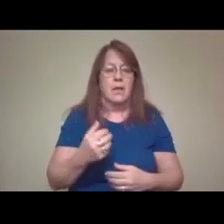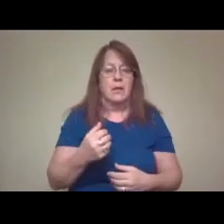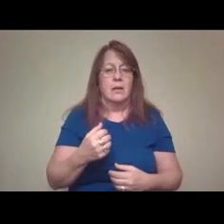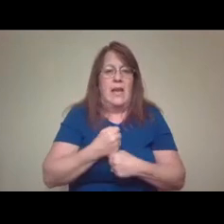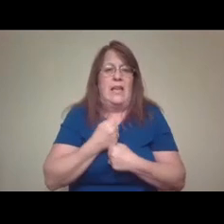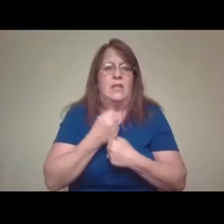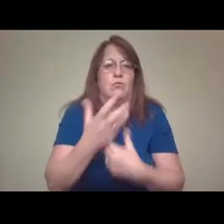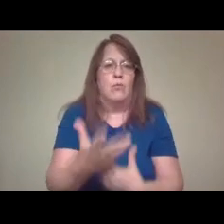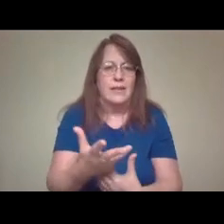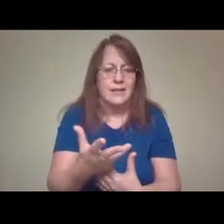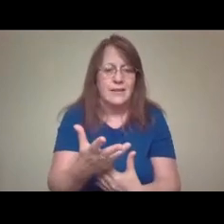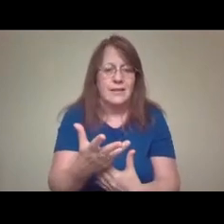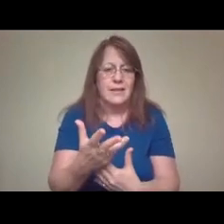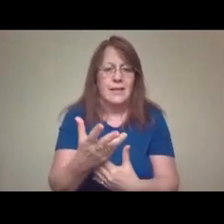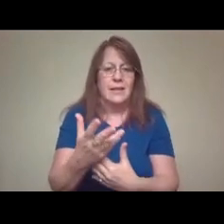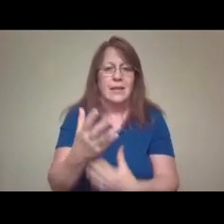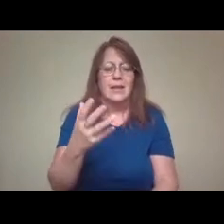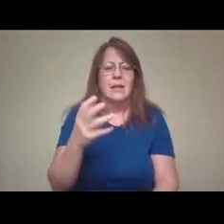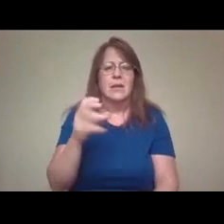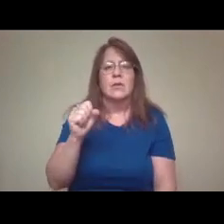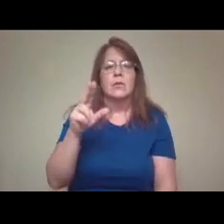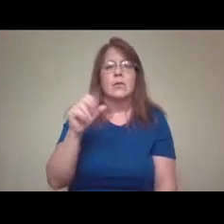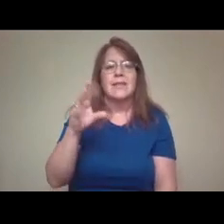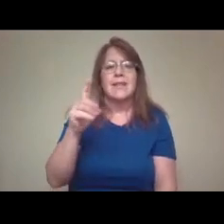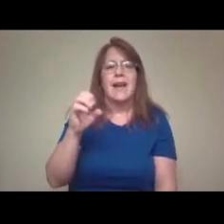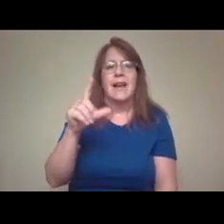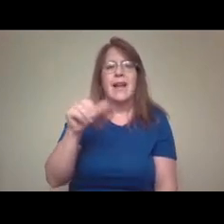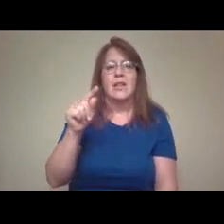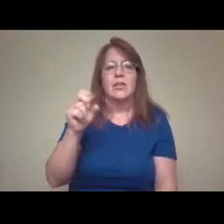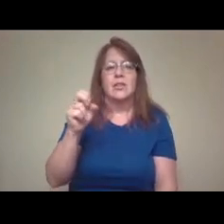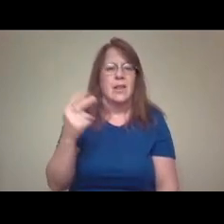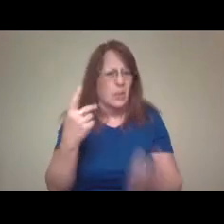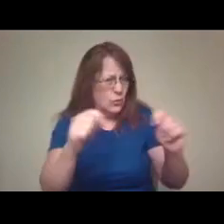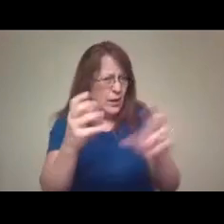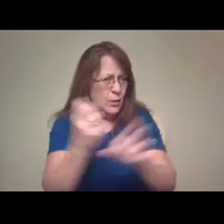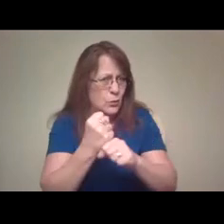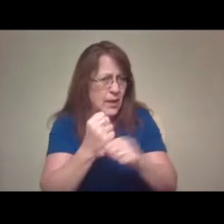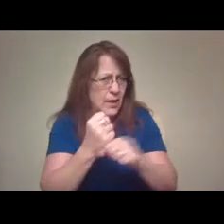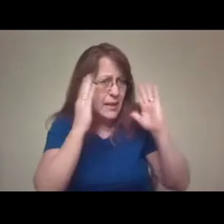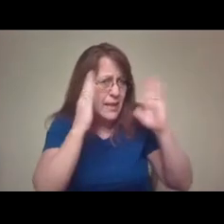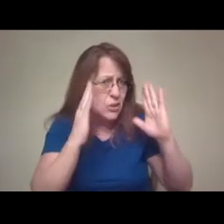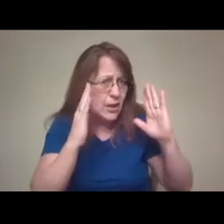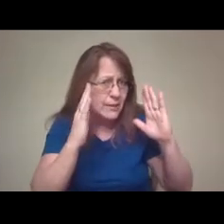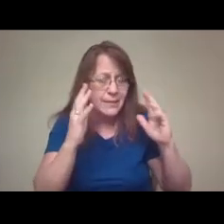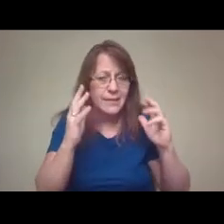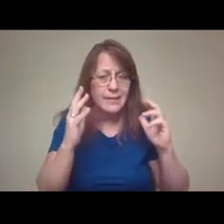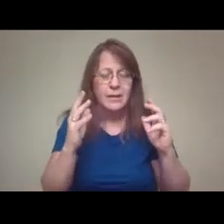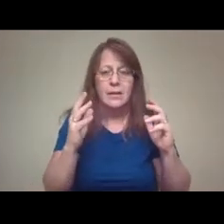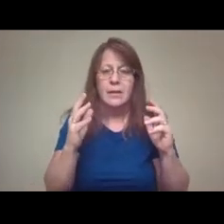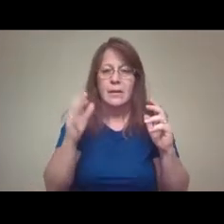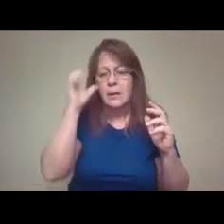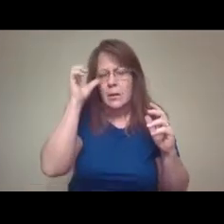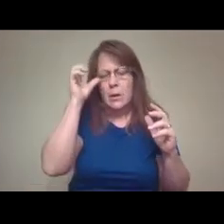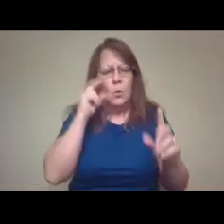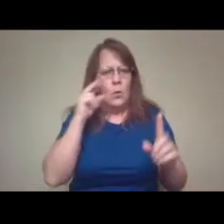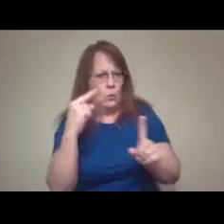does express suicidal ideation. And it's that they're often trying to get attention or try to gain attention. And when we view the